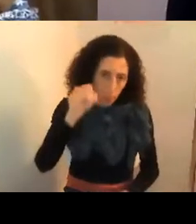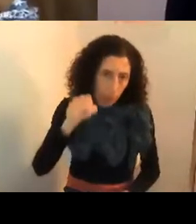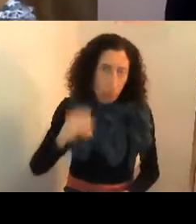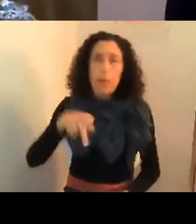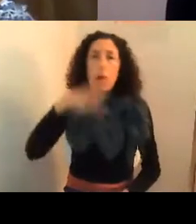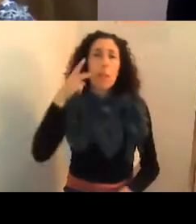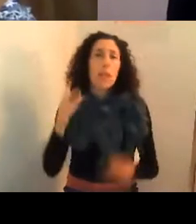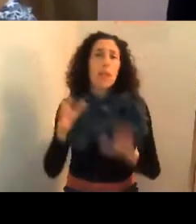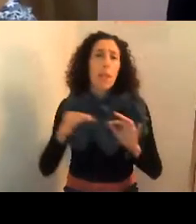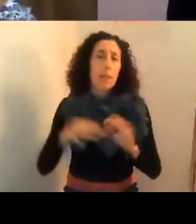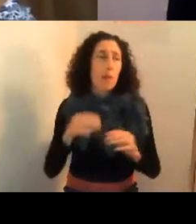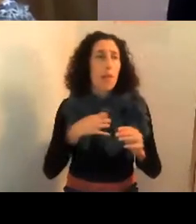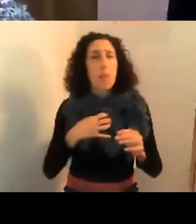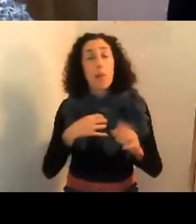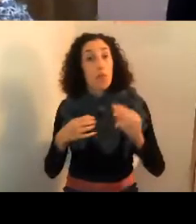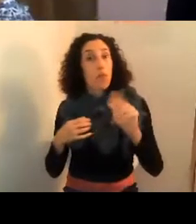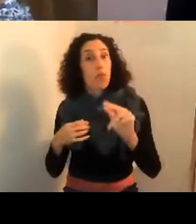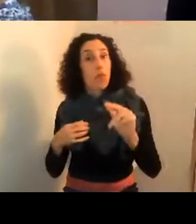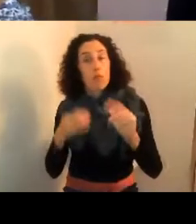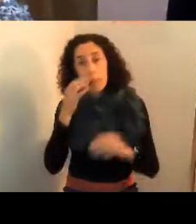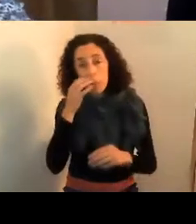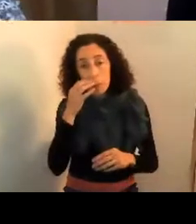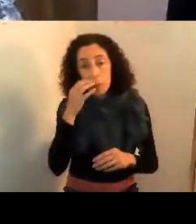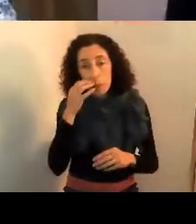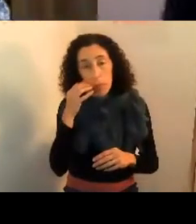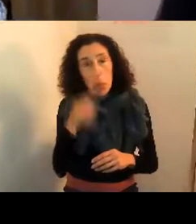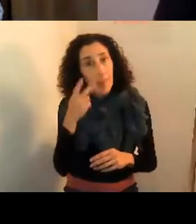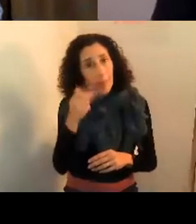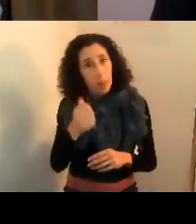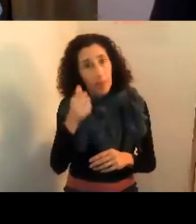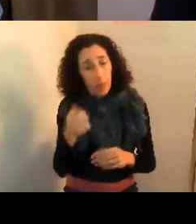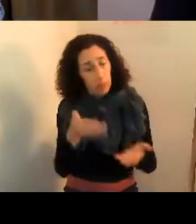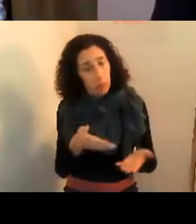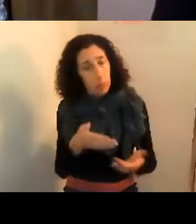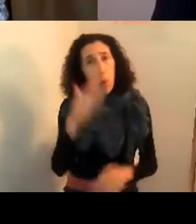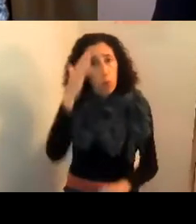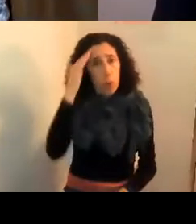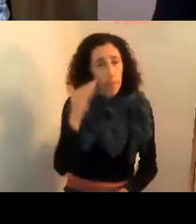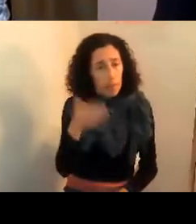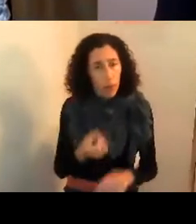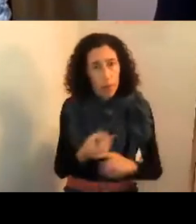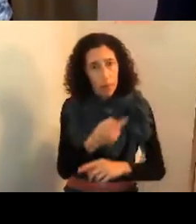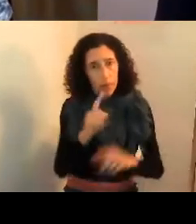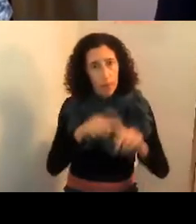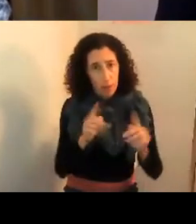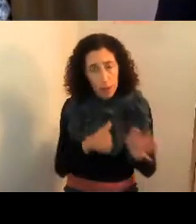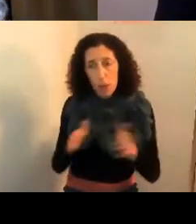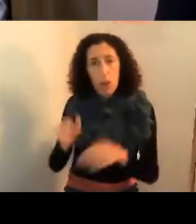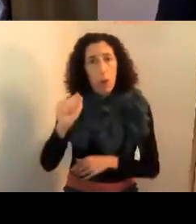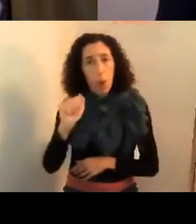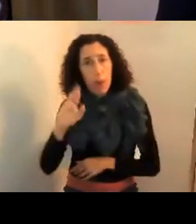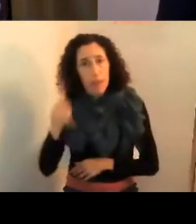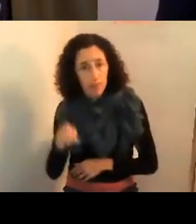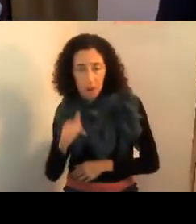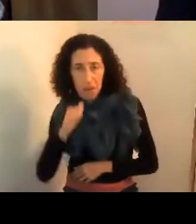know, assume. Instead, the focus is on this family, the relationships of the family. And there was a post-screening discussion with